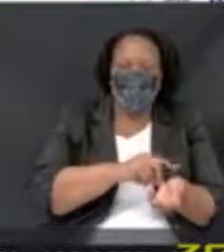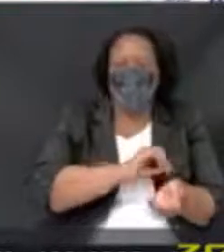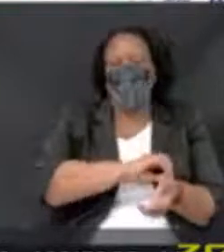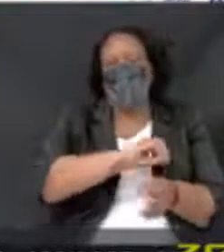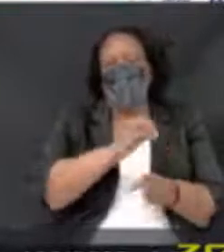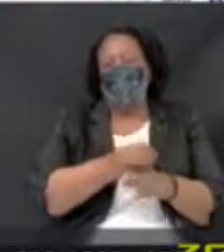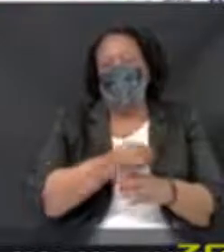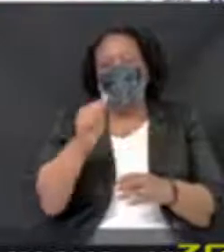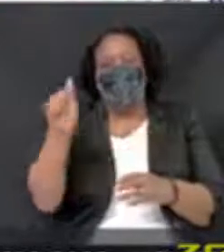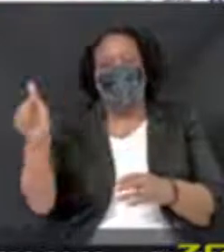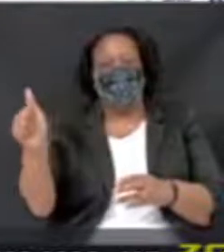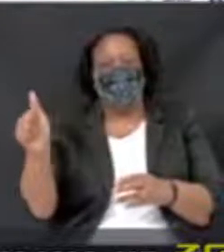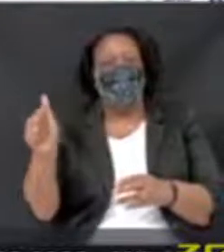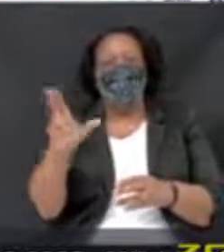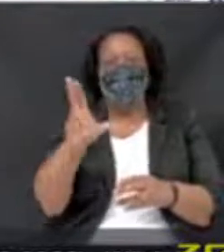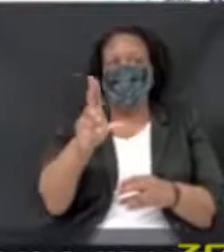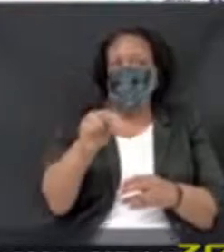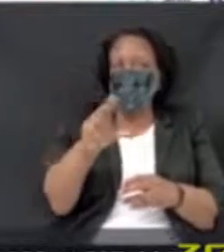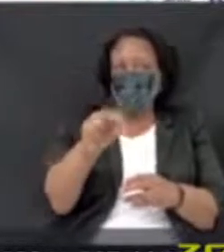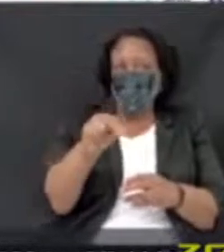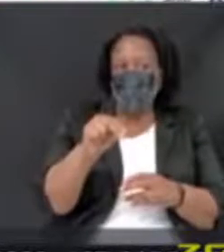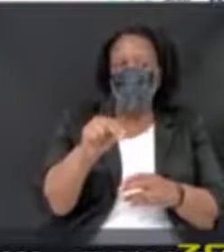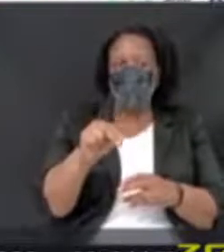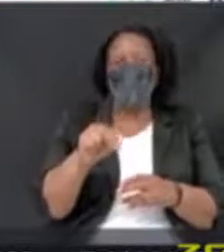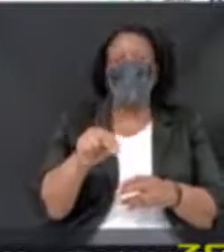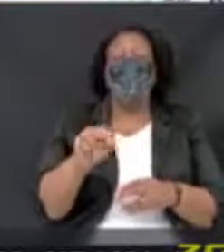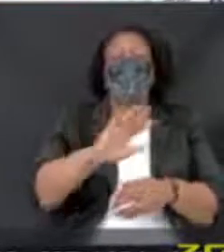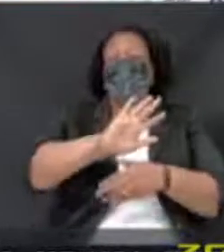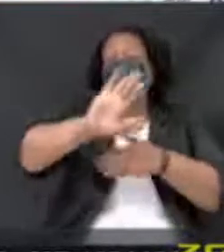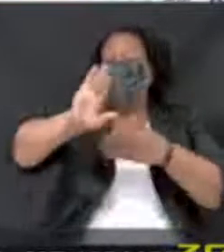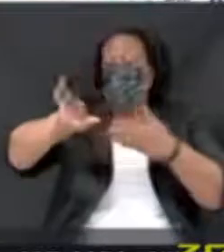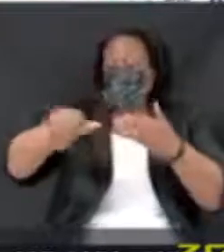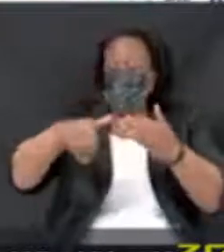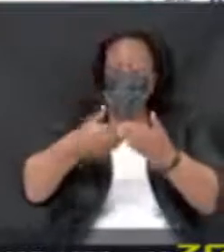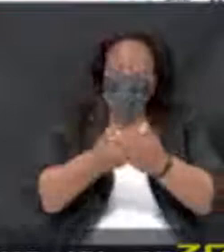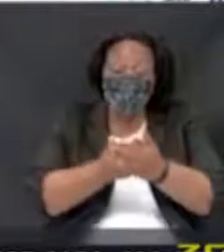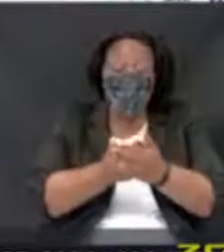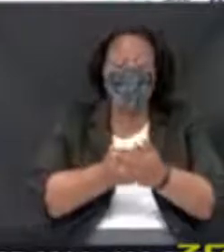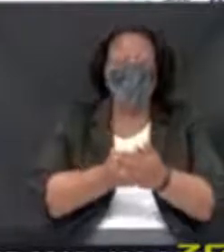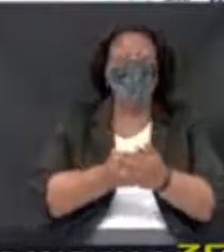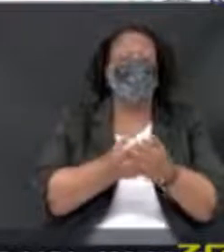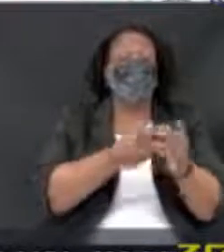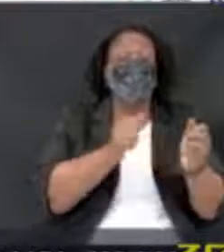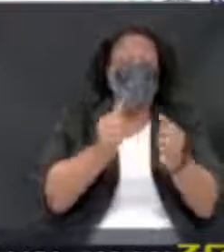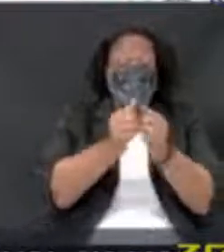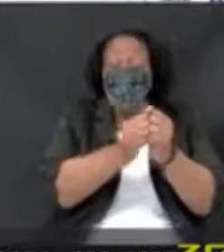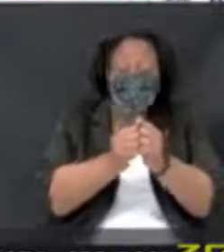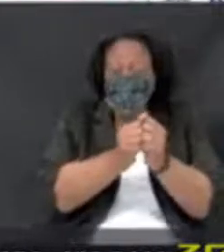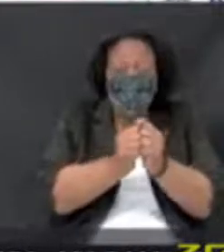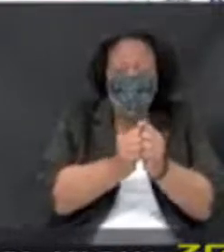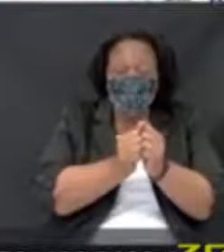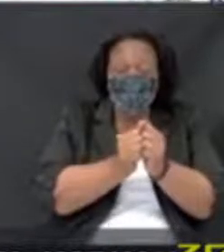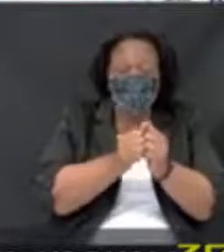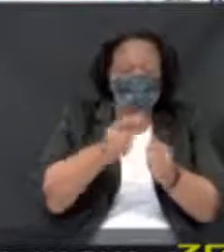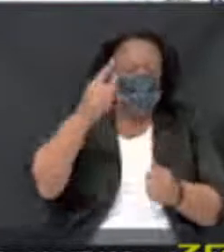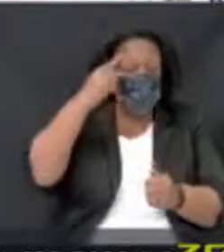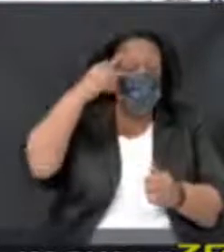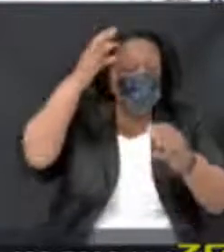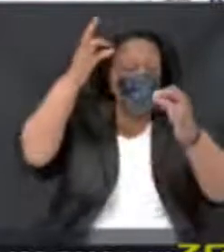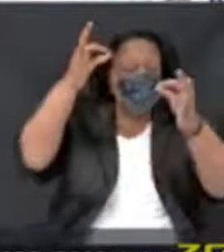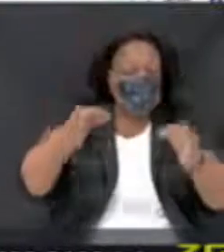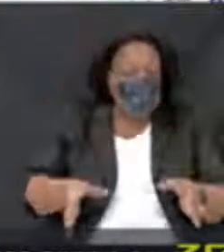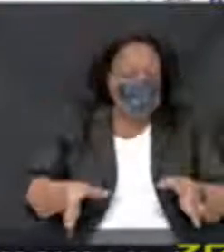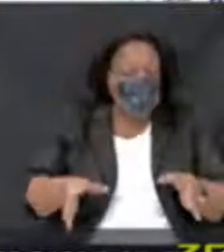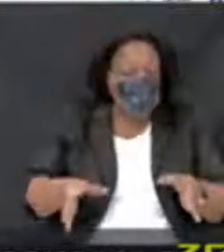Wilkinson position. The position is taken on the majority. You have about 22 to 25 members that